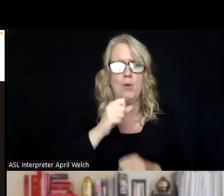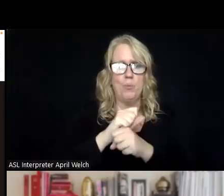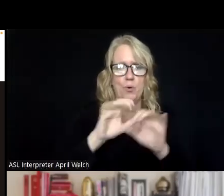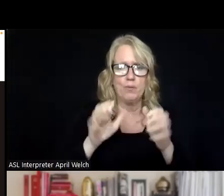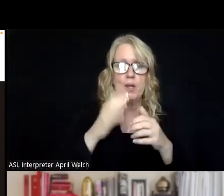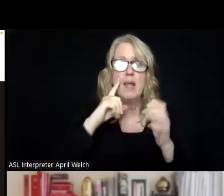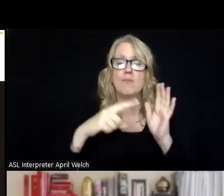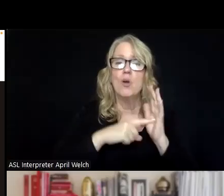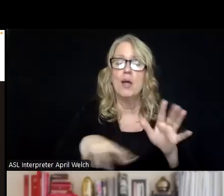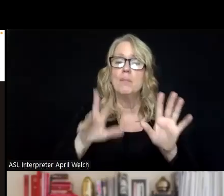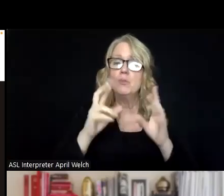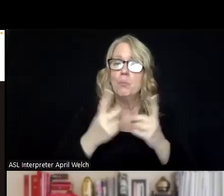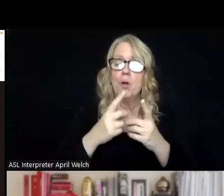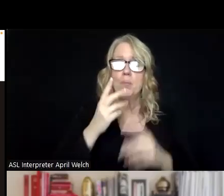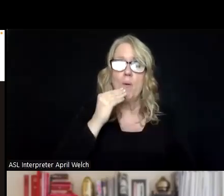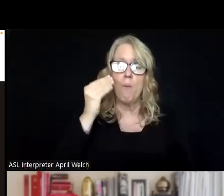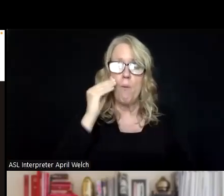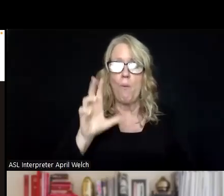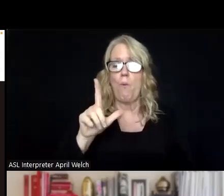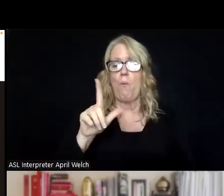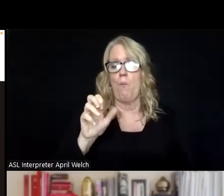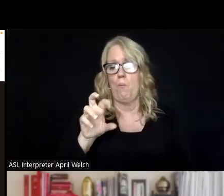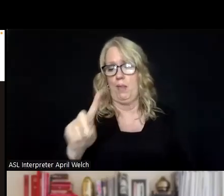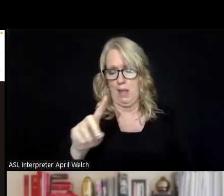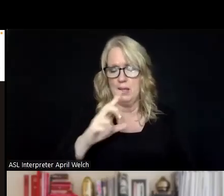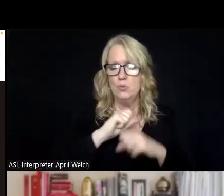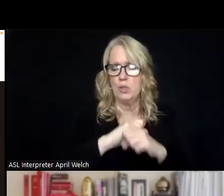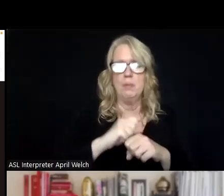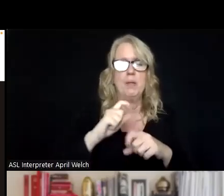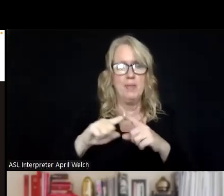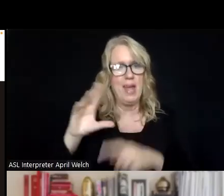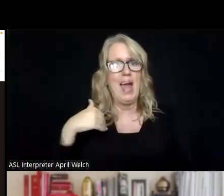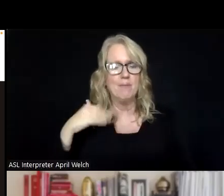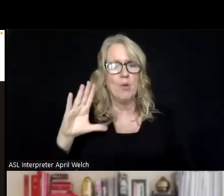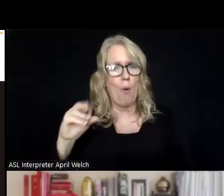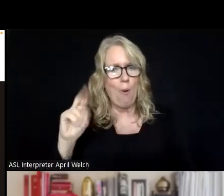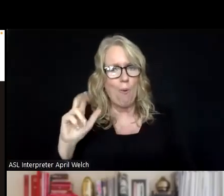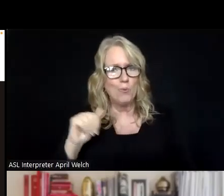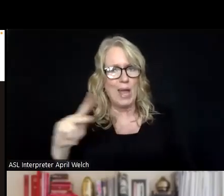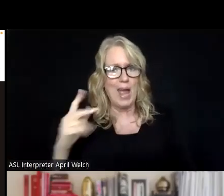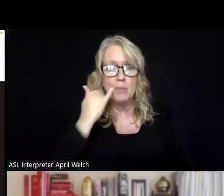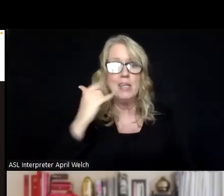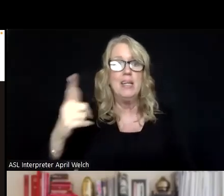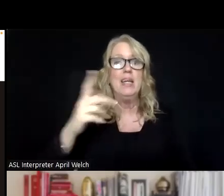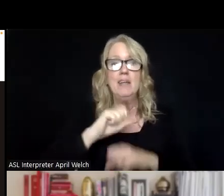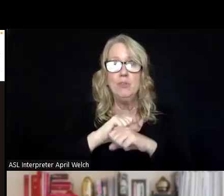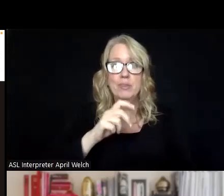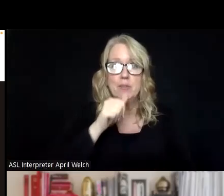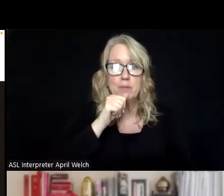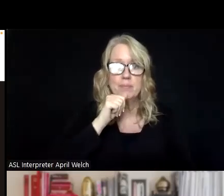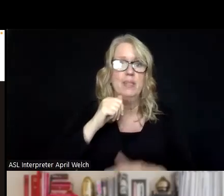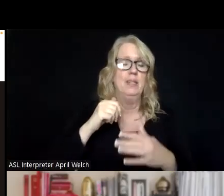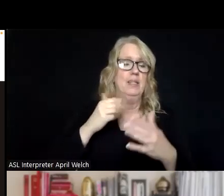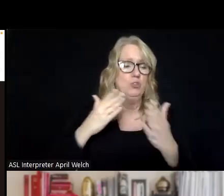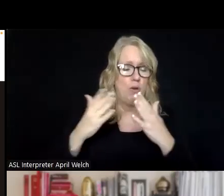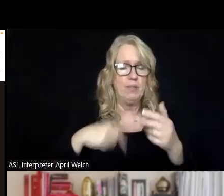example, Department of Homeland Security has their own Columbia Protocol app. So if you're Secret Service or TSA, it connects to